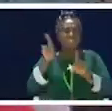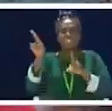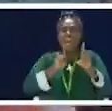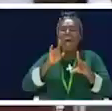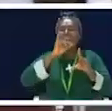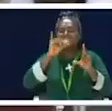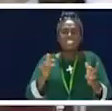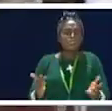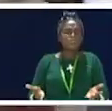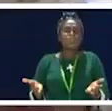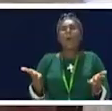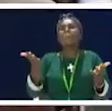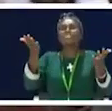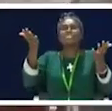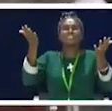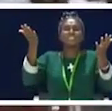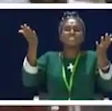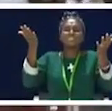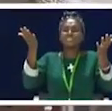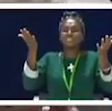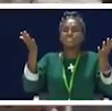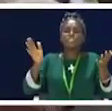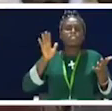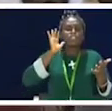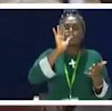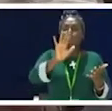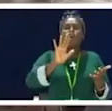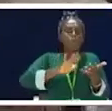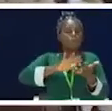rising. Oh God, repuyo,